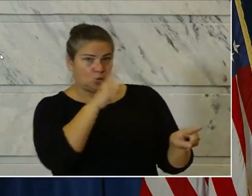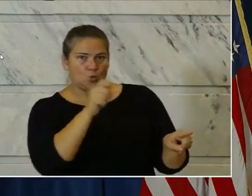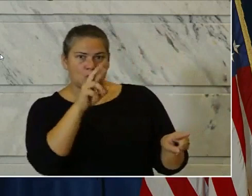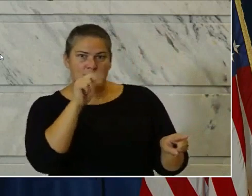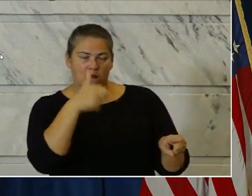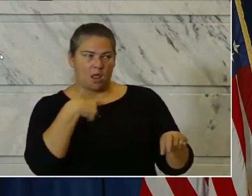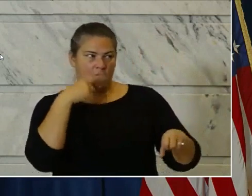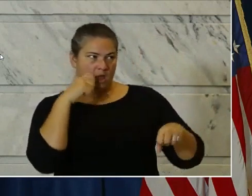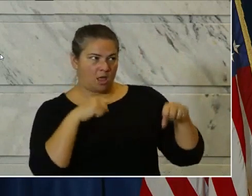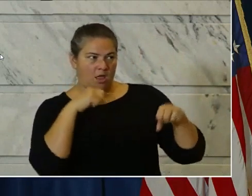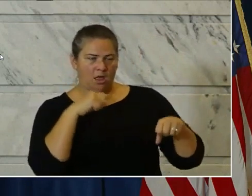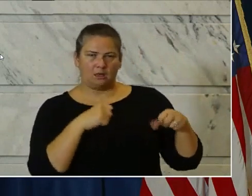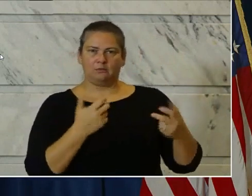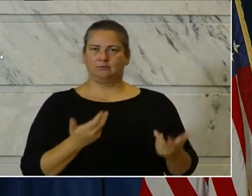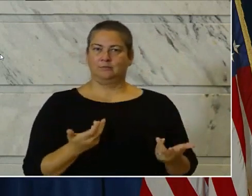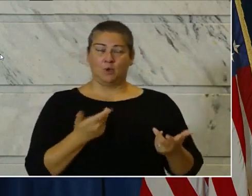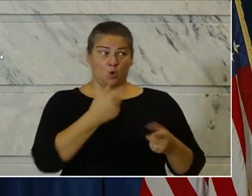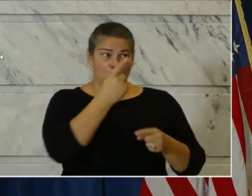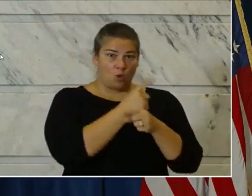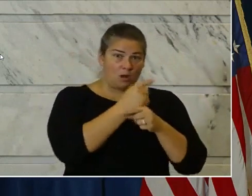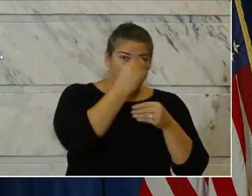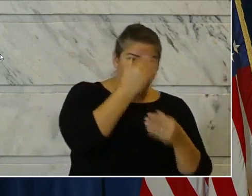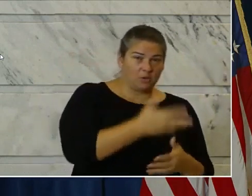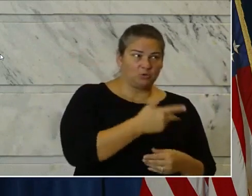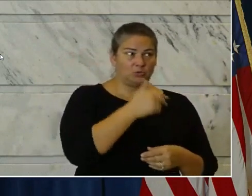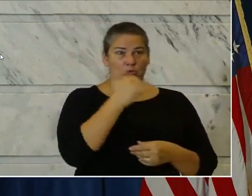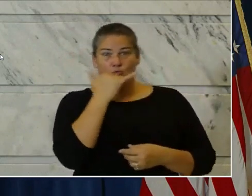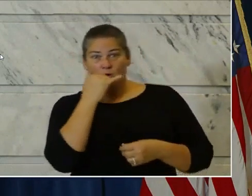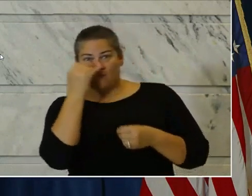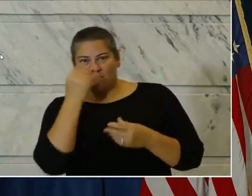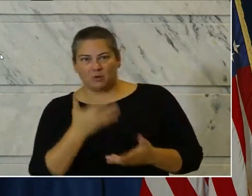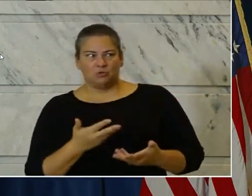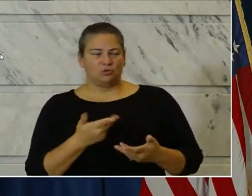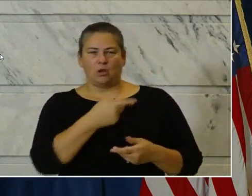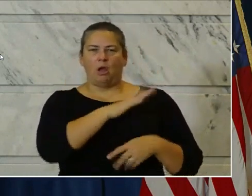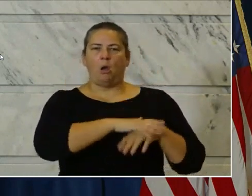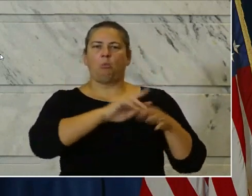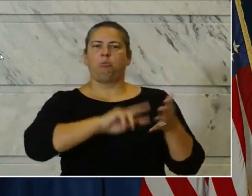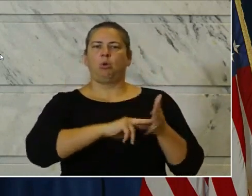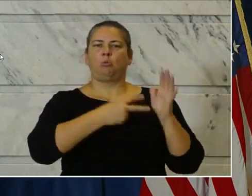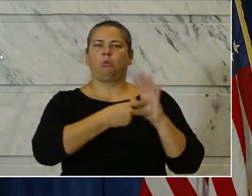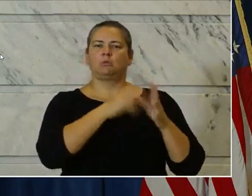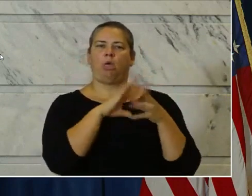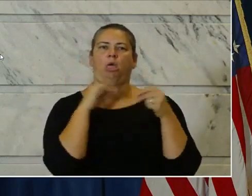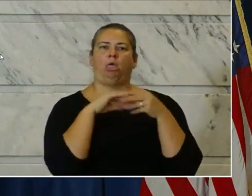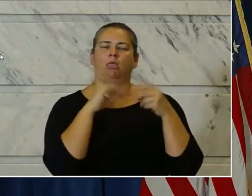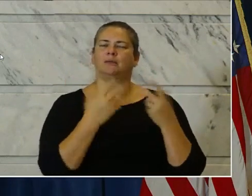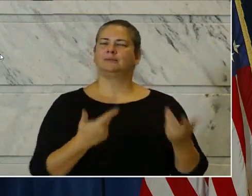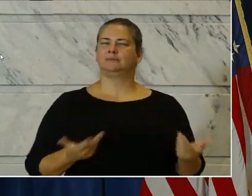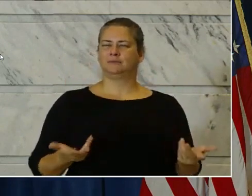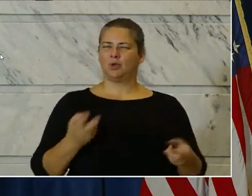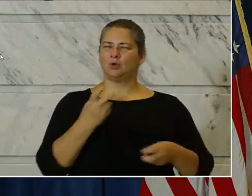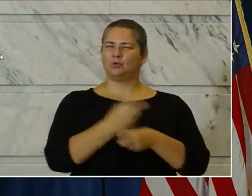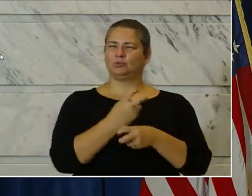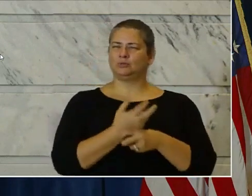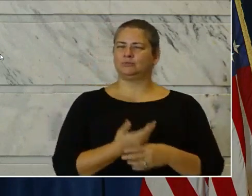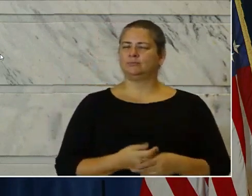certainly misinformation, maybe even intentional misinformation that was out there.